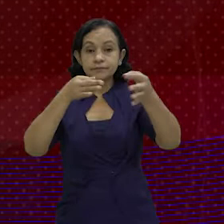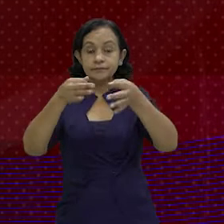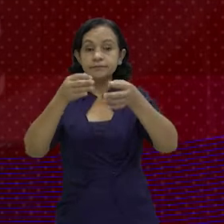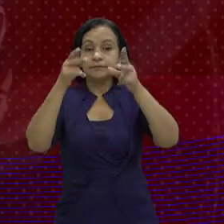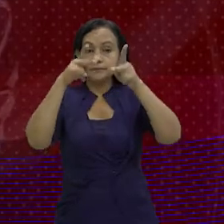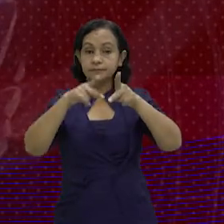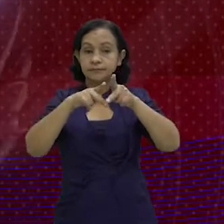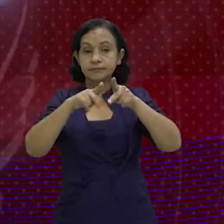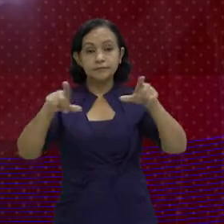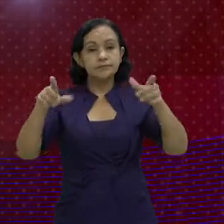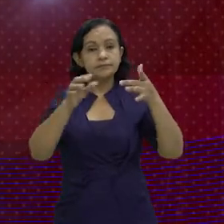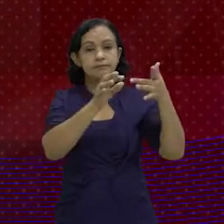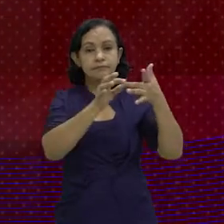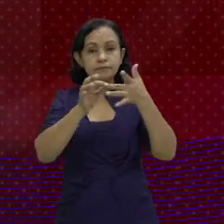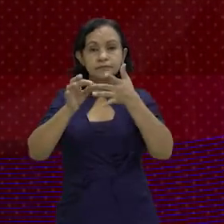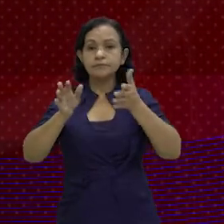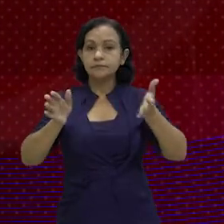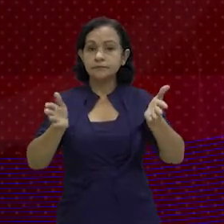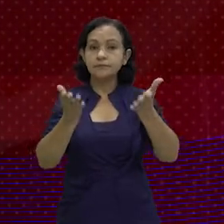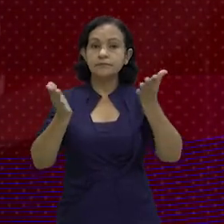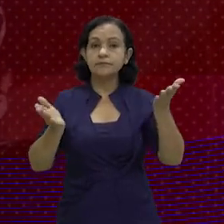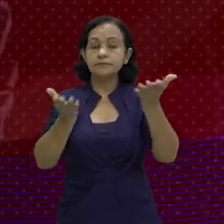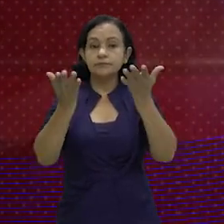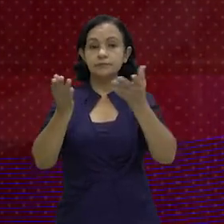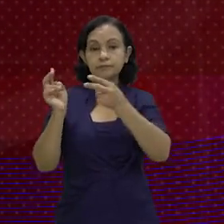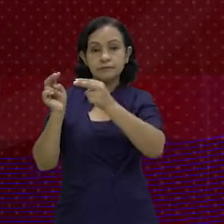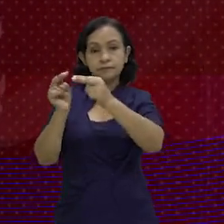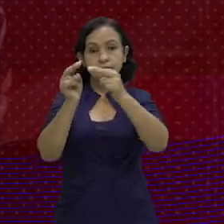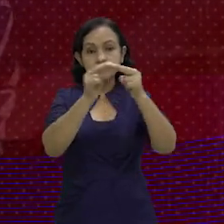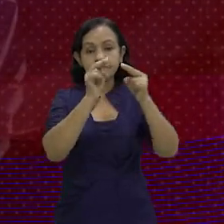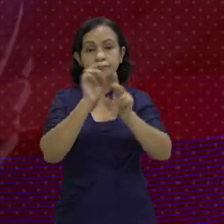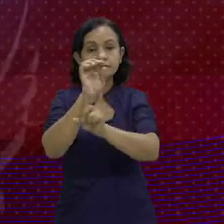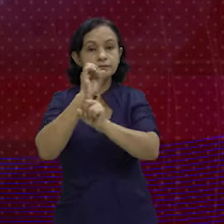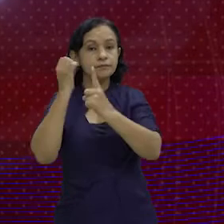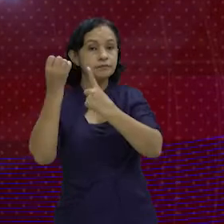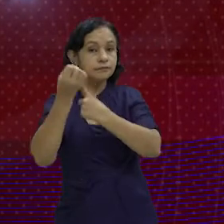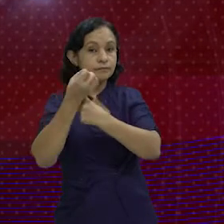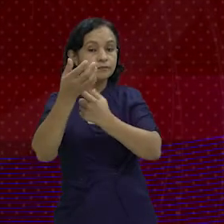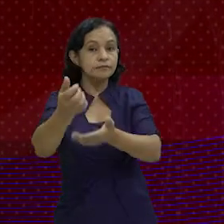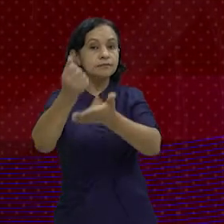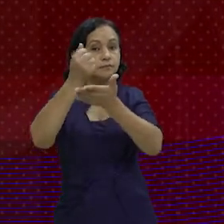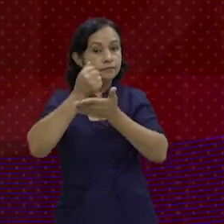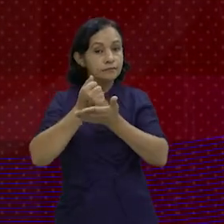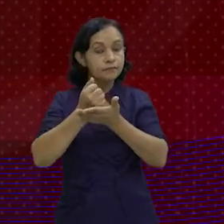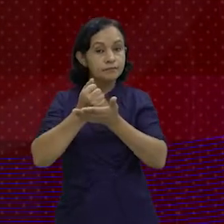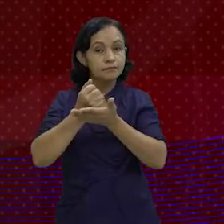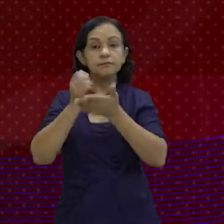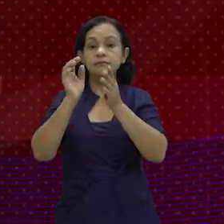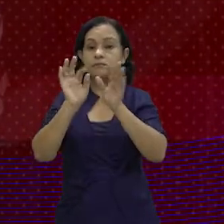have special plans of promotion and articulation and organization that allows us to reach